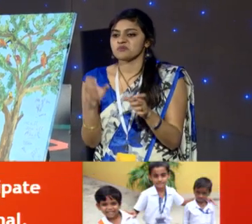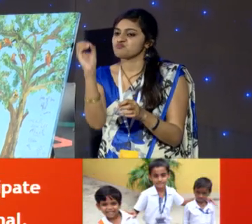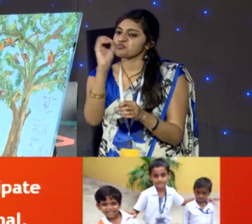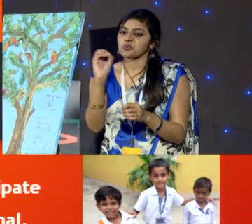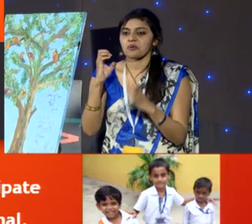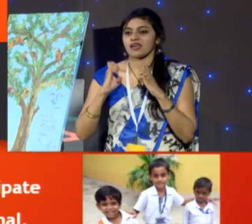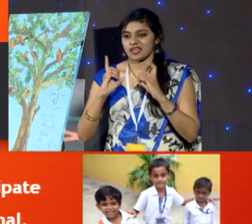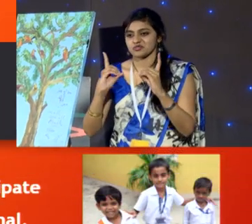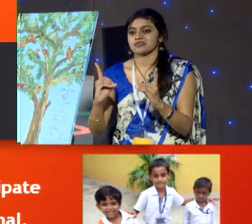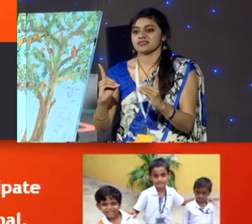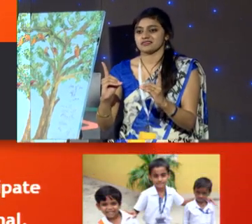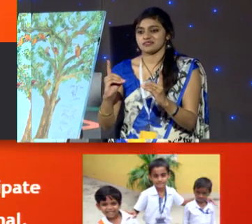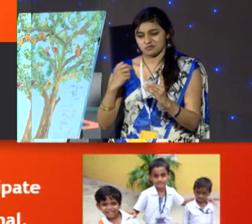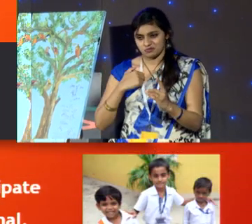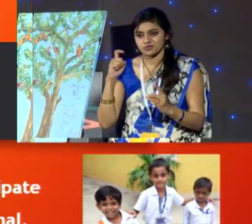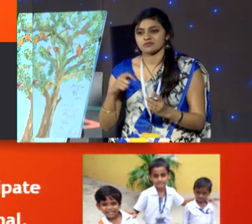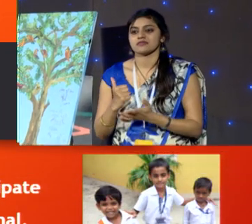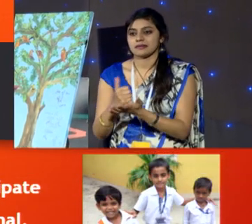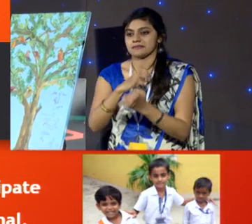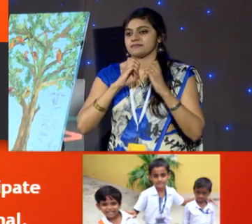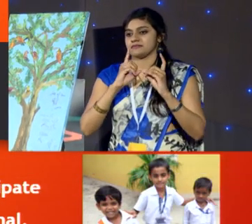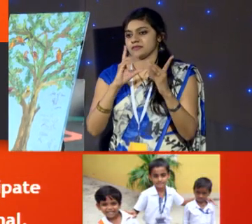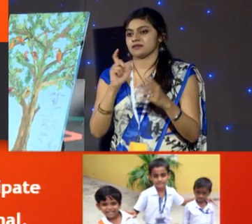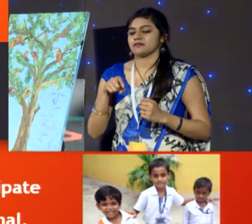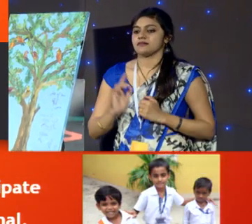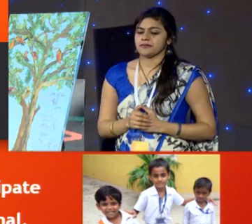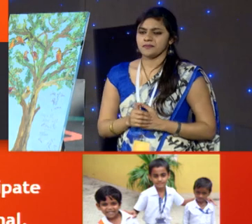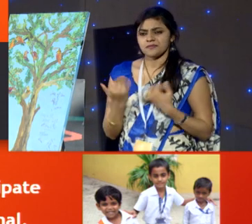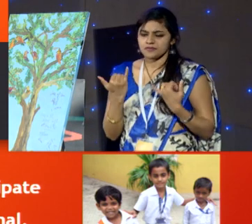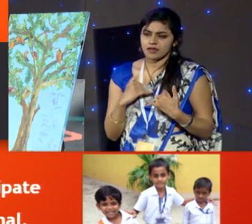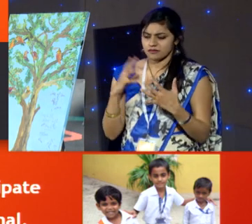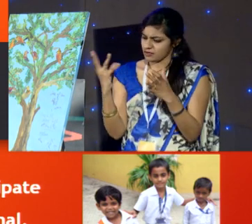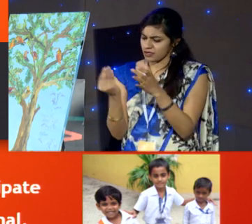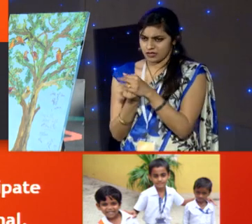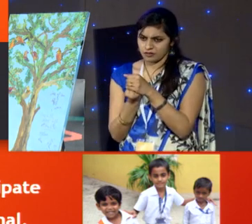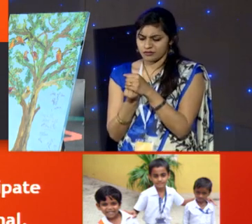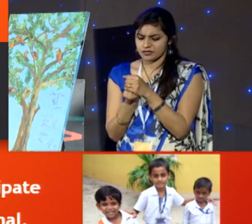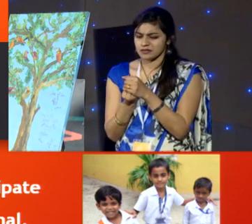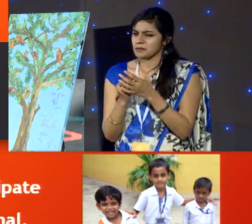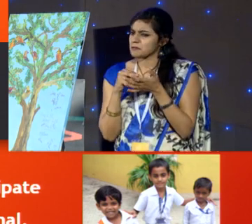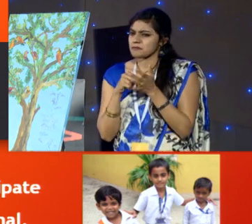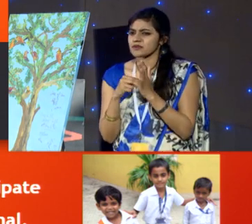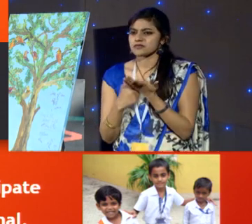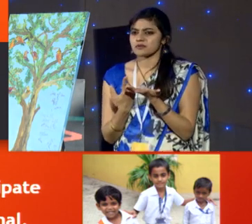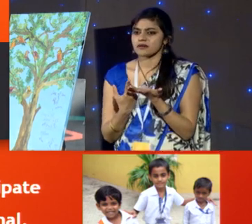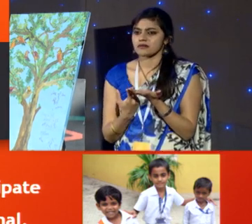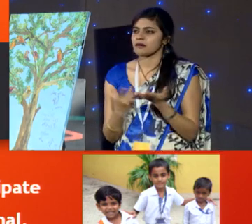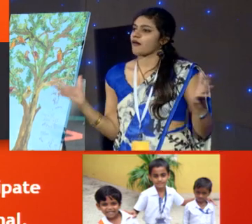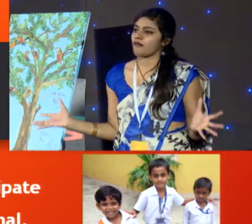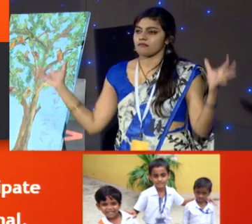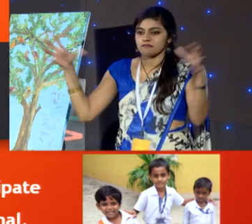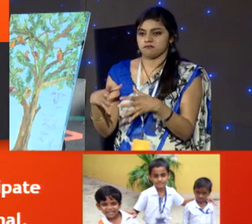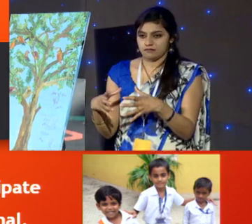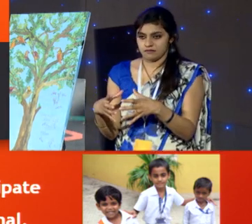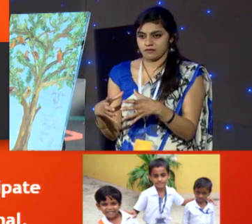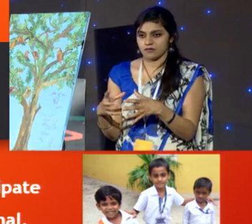If we talk of inclusion, it is not just, you know, putting people with and without disability together